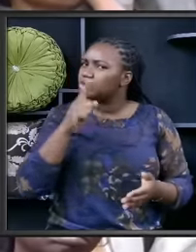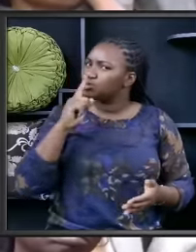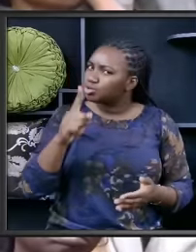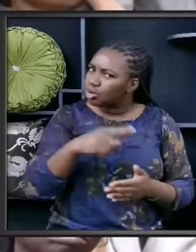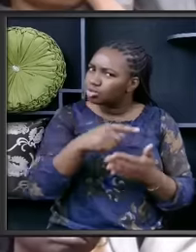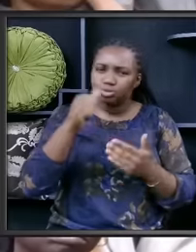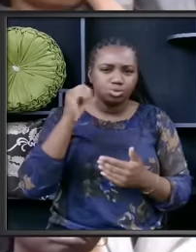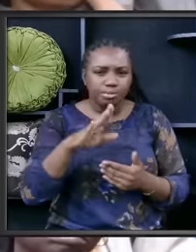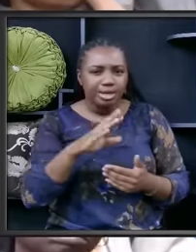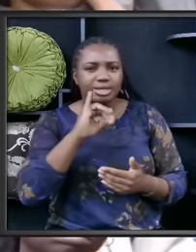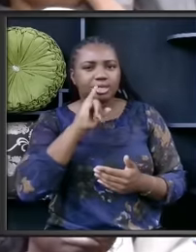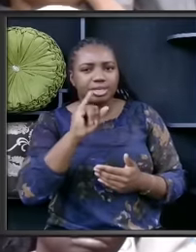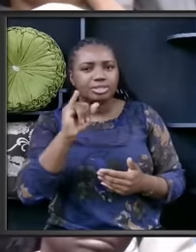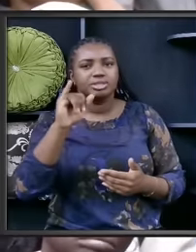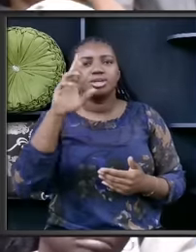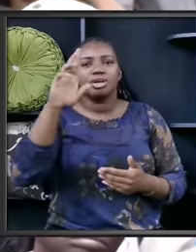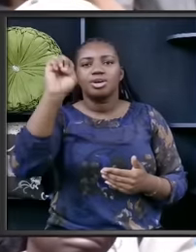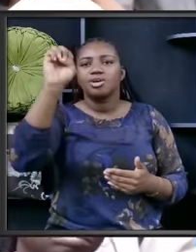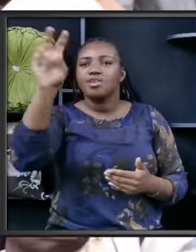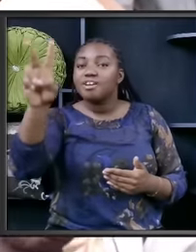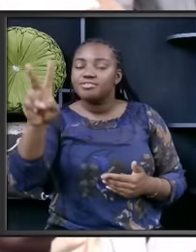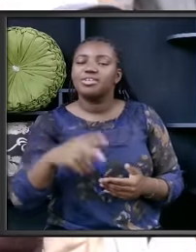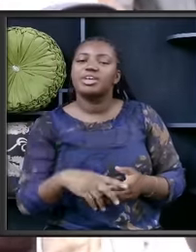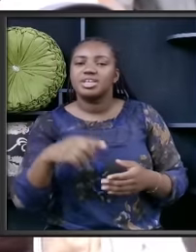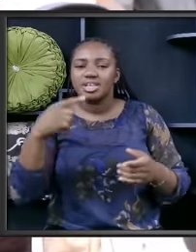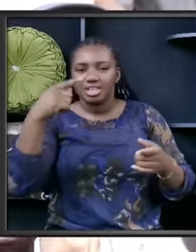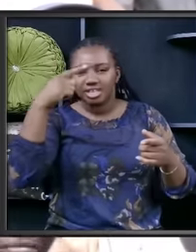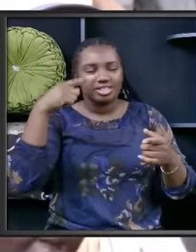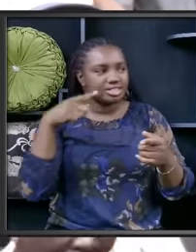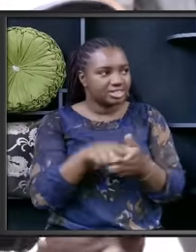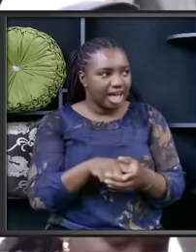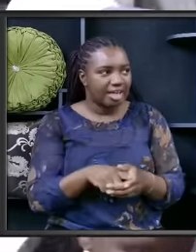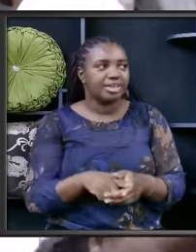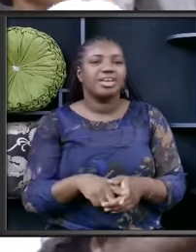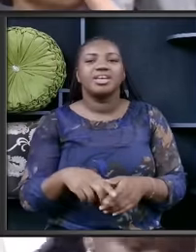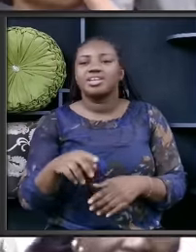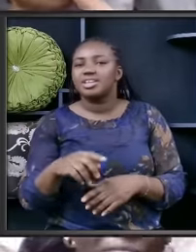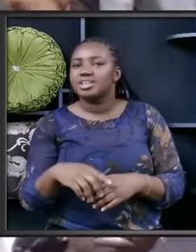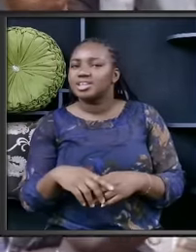this woman, na Reverend Sister? Yeah. He say yes. I say no problem. Now you look for trouble. No.